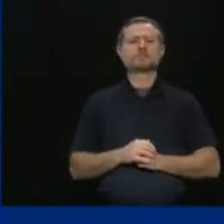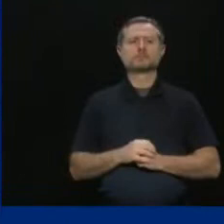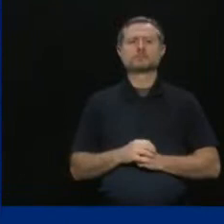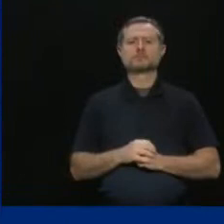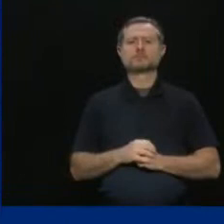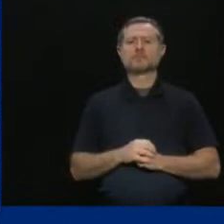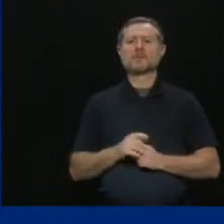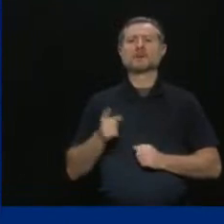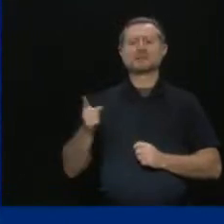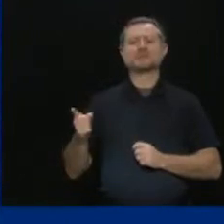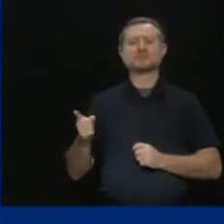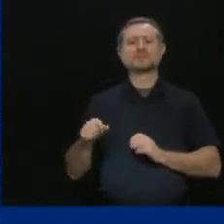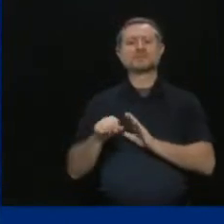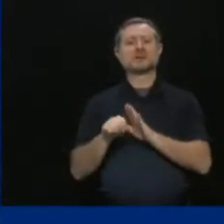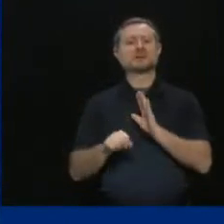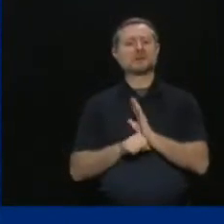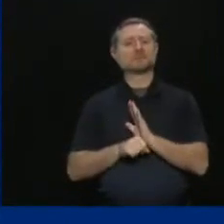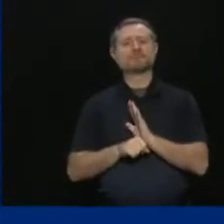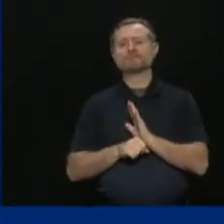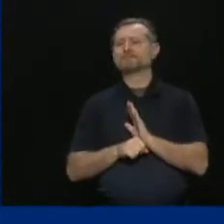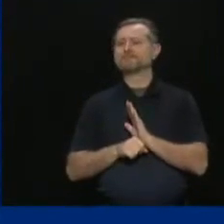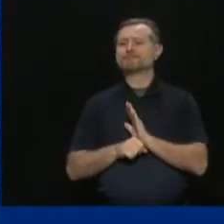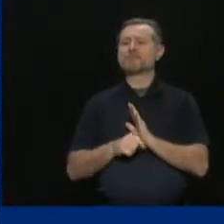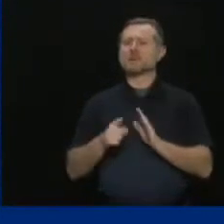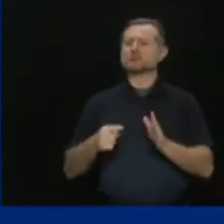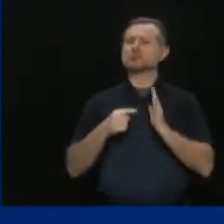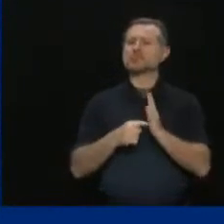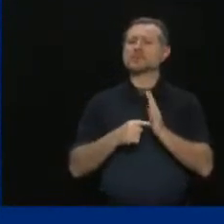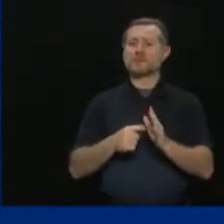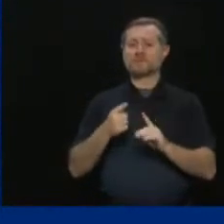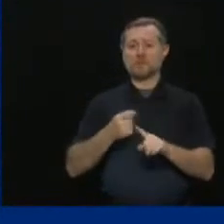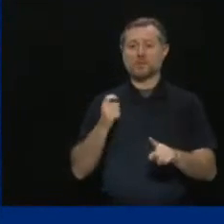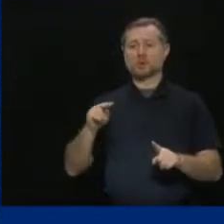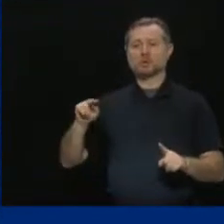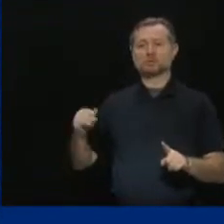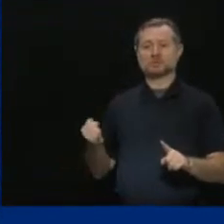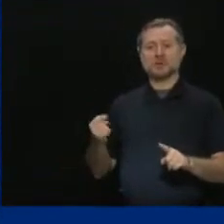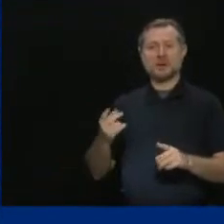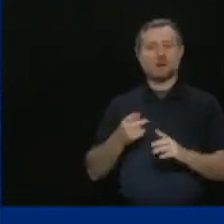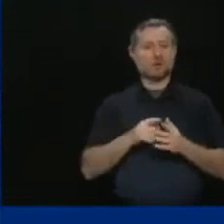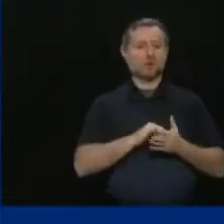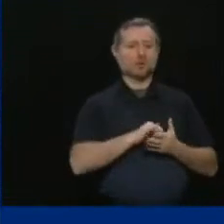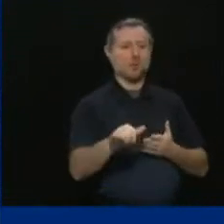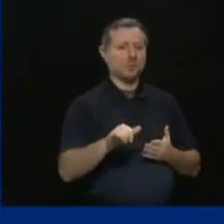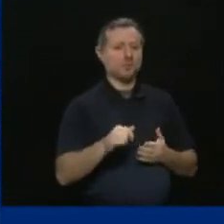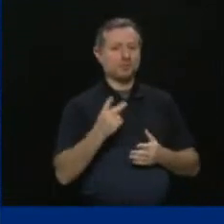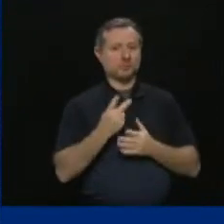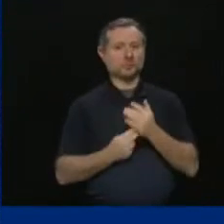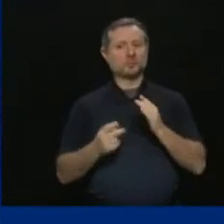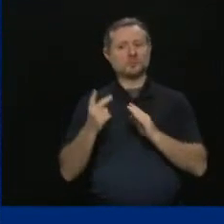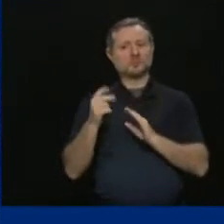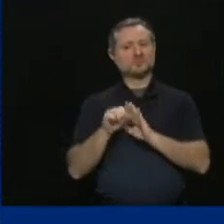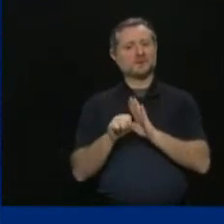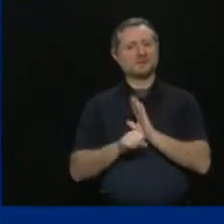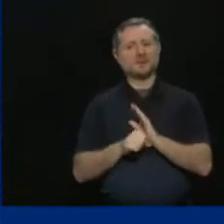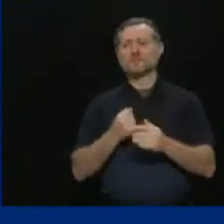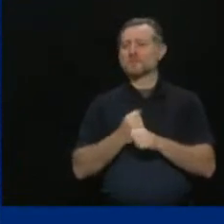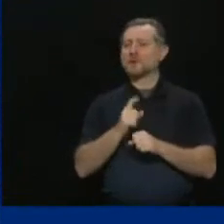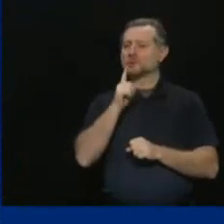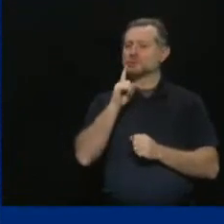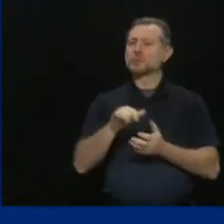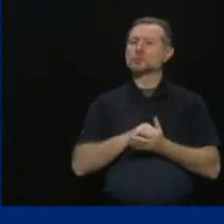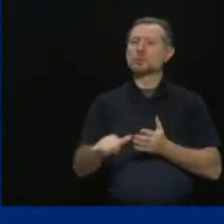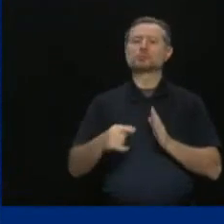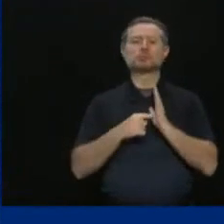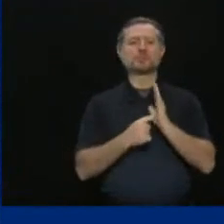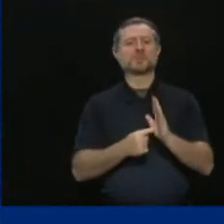commission, so to speak, authority. There are representatives from New Jersey and New York, and I want to make sure that New York continues to be represented until such time